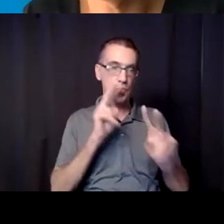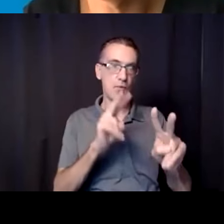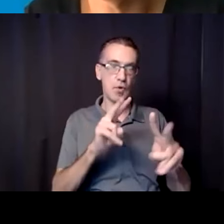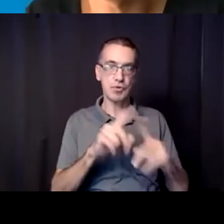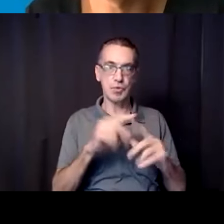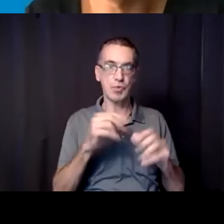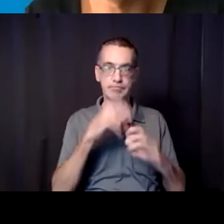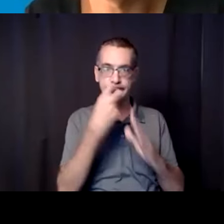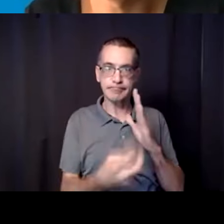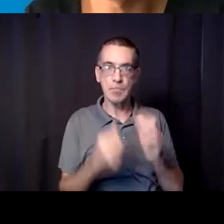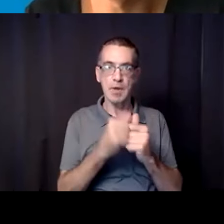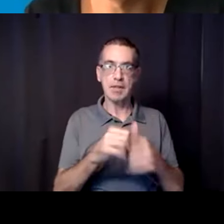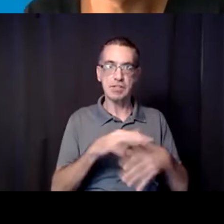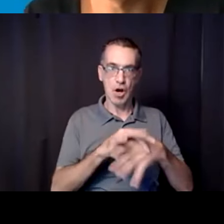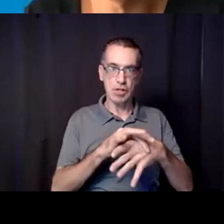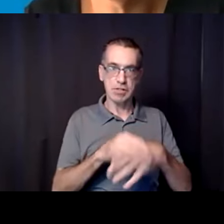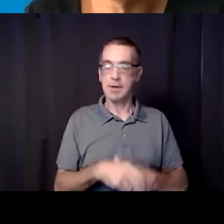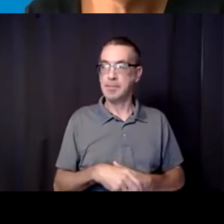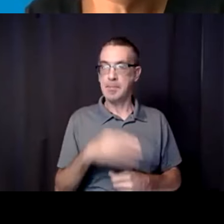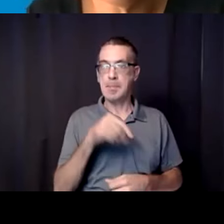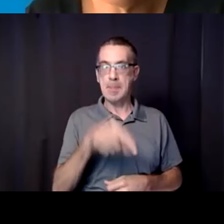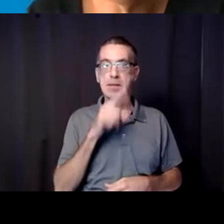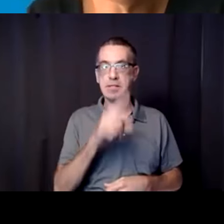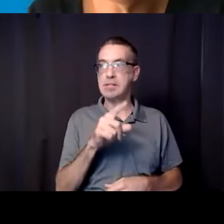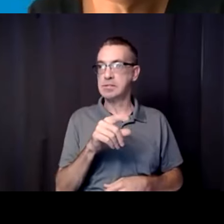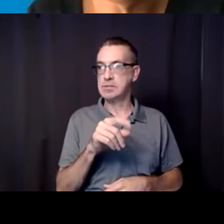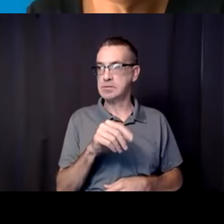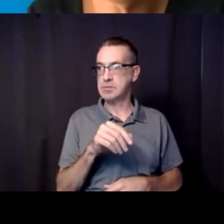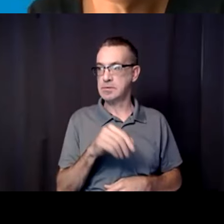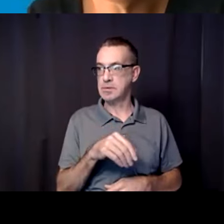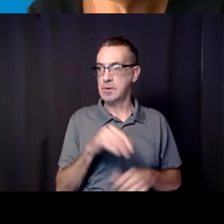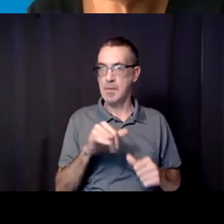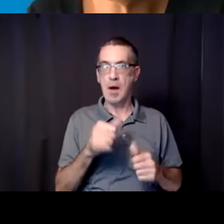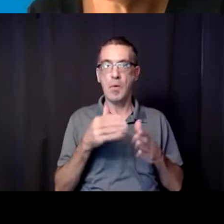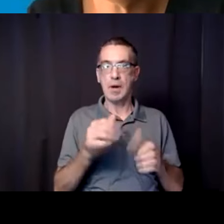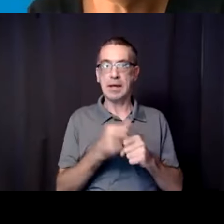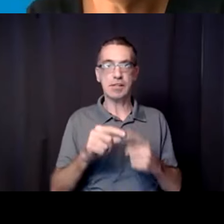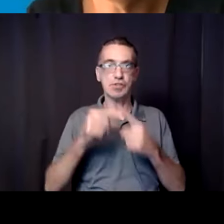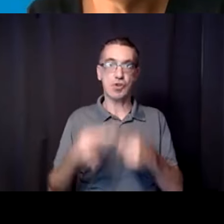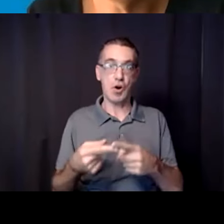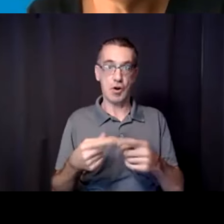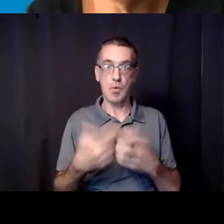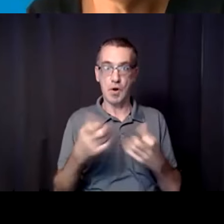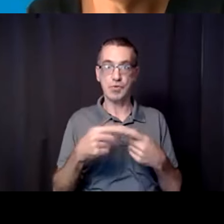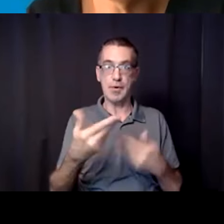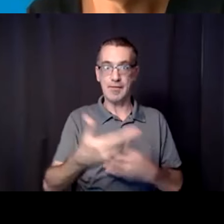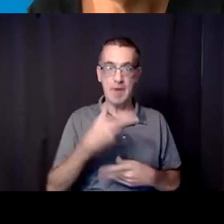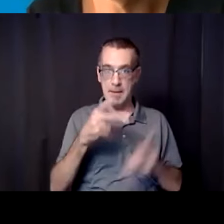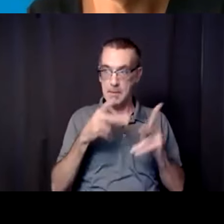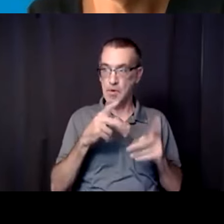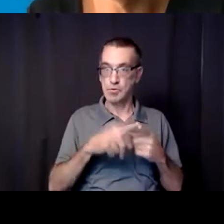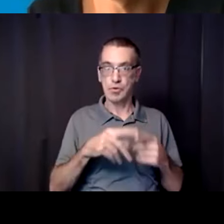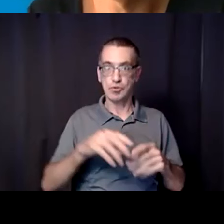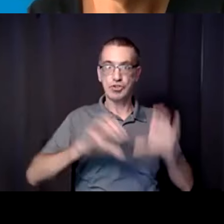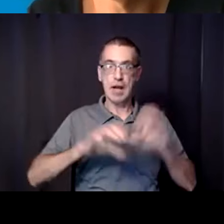diving into the content. And just as by way of getting us started, I want to invite folks to chat